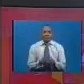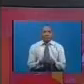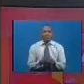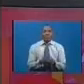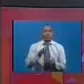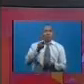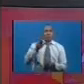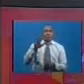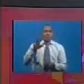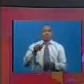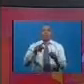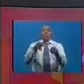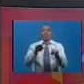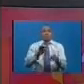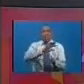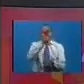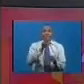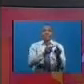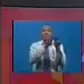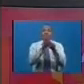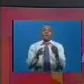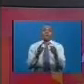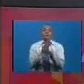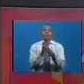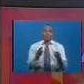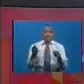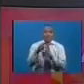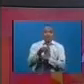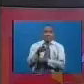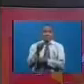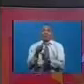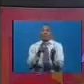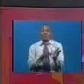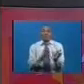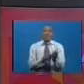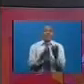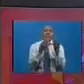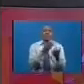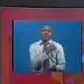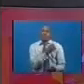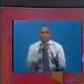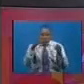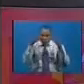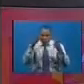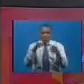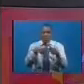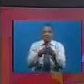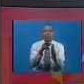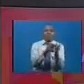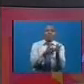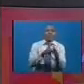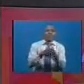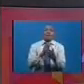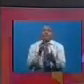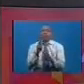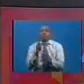At the 2013 Forum of the African Union Democracy Day in Accra, the media was reminded to focus its reportage on the